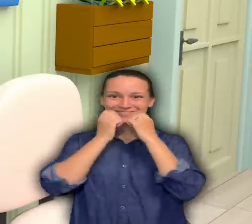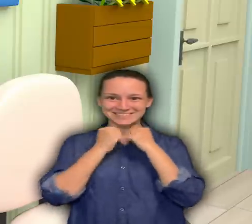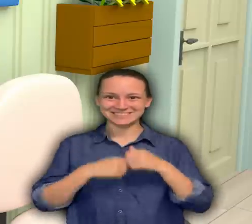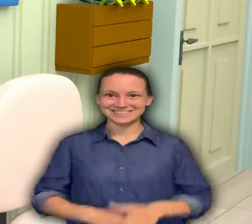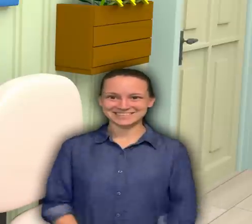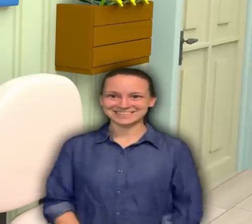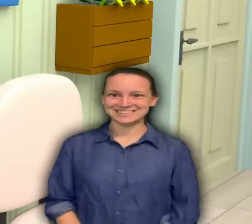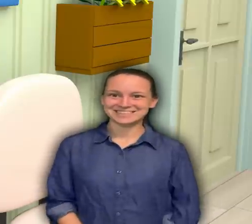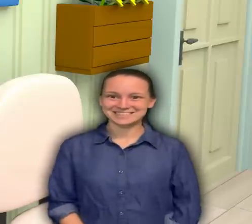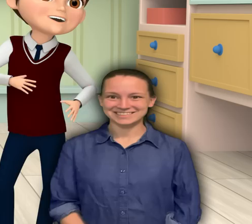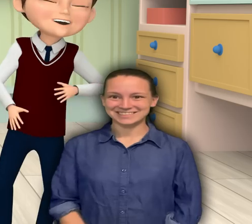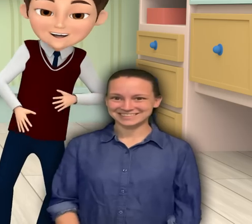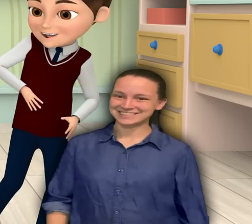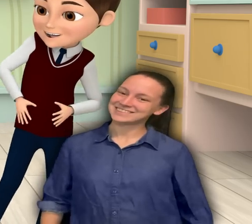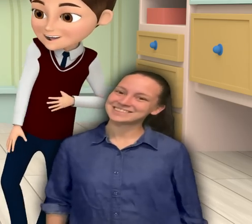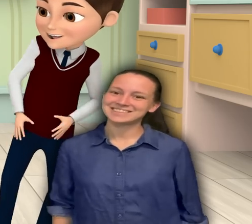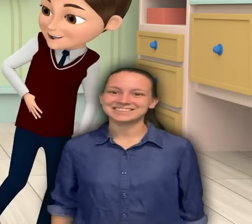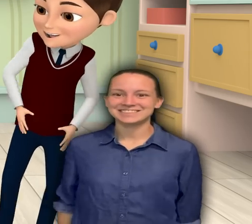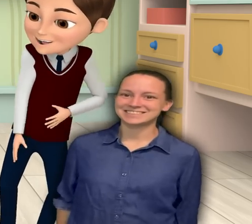doctors really care